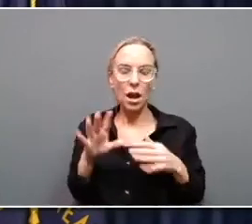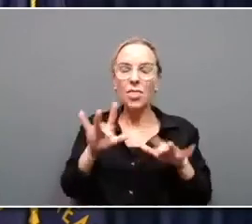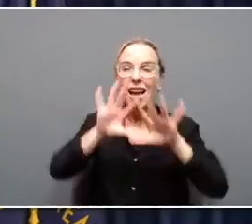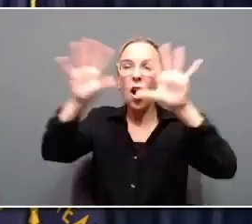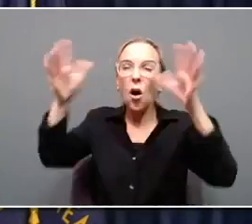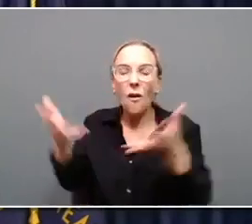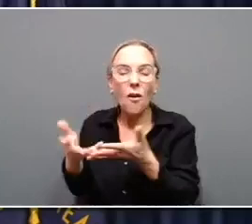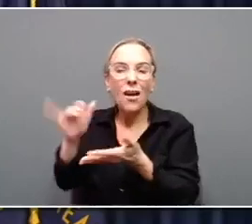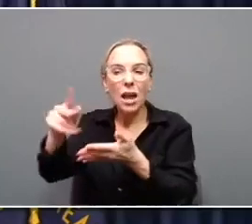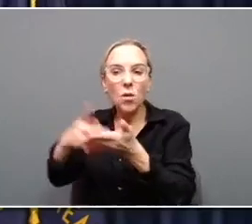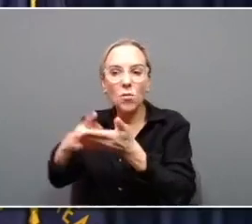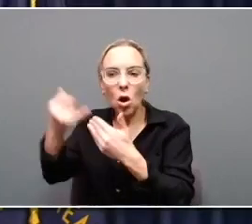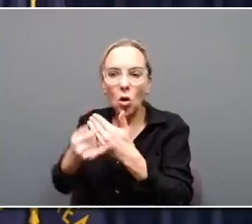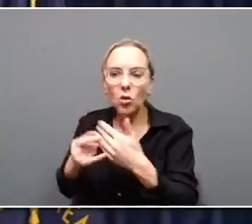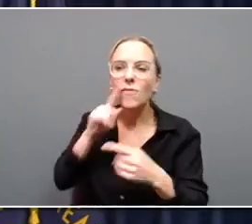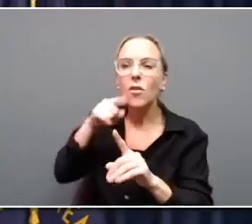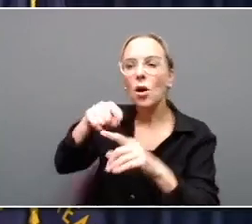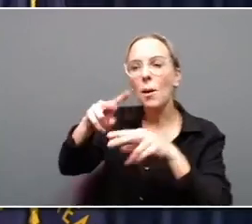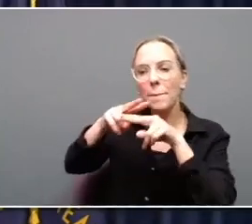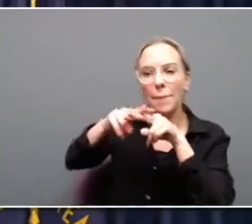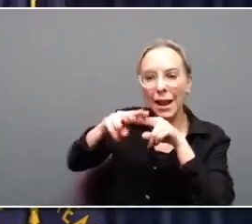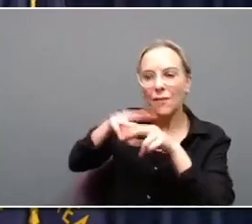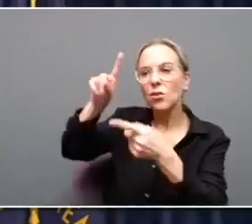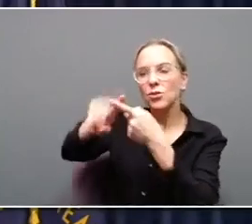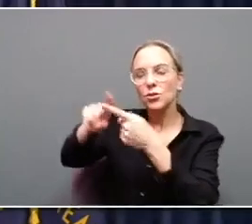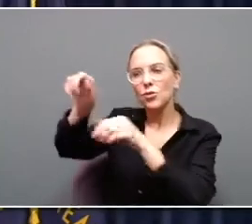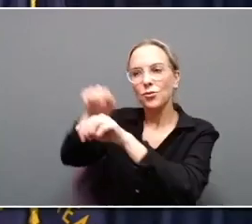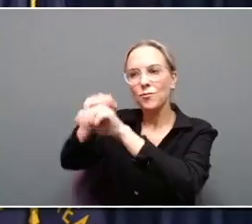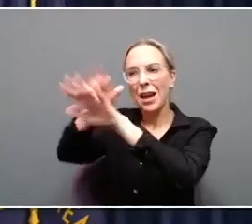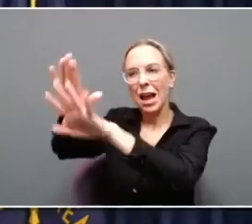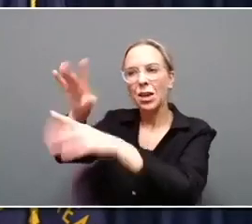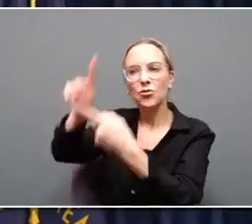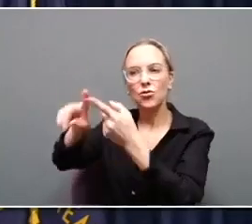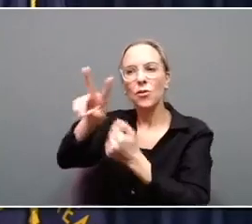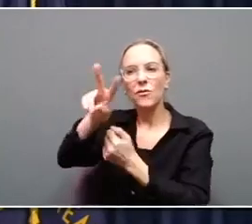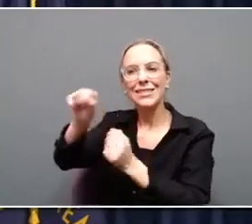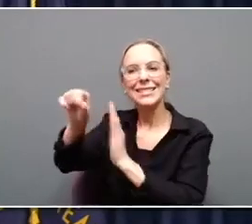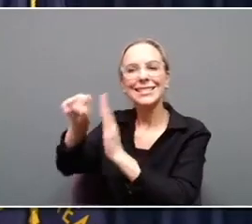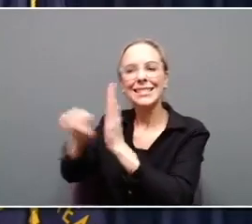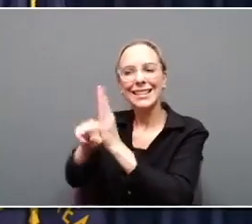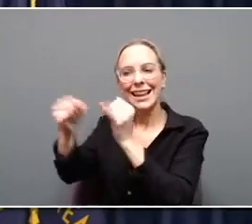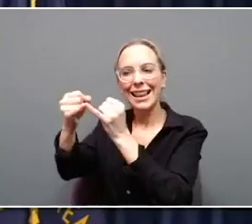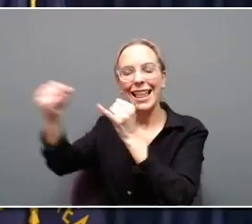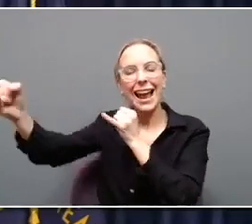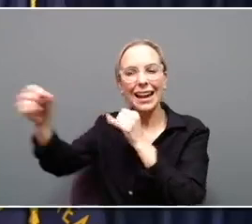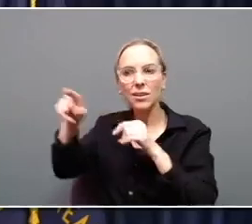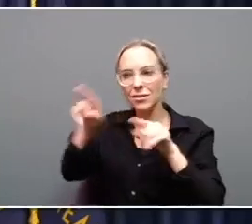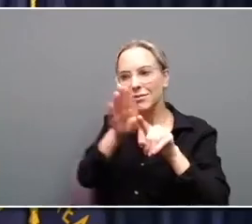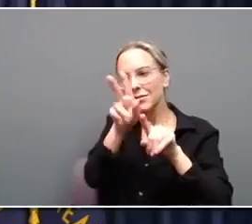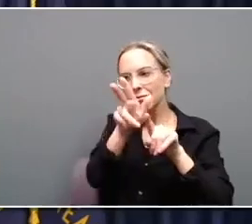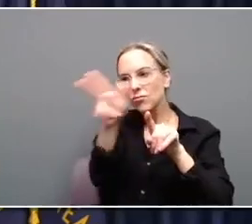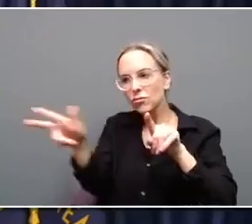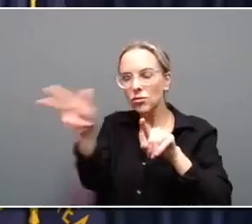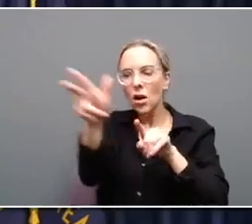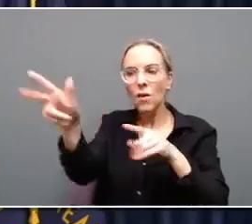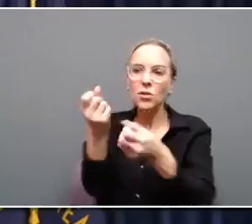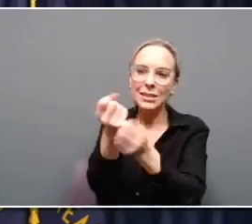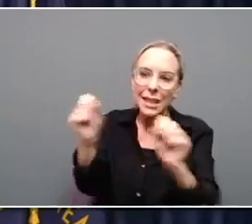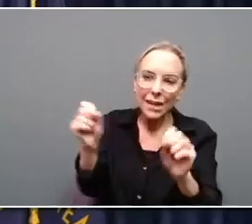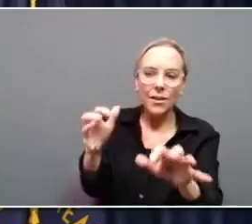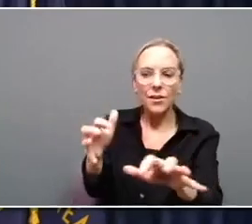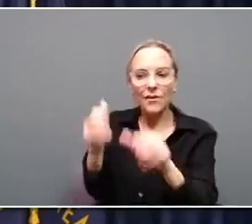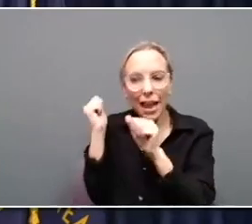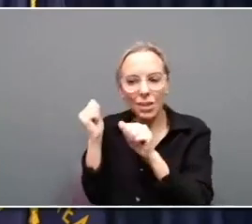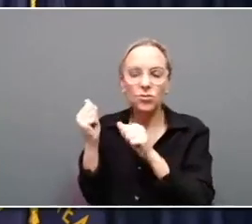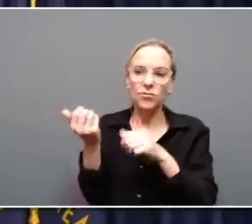from Pikeville to the Virginia state line to construct a new US 460 that is safer and faster and is going to open up Pike